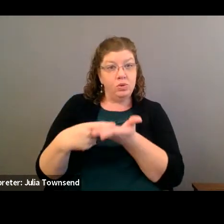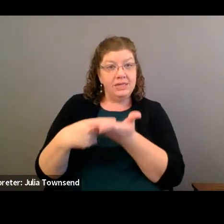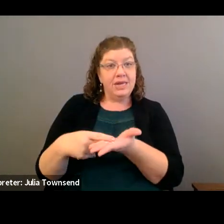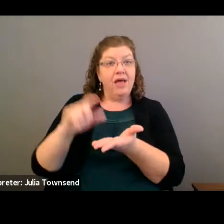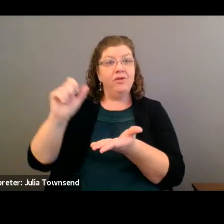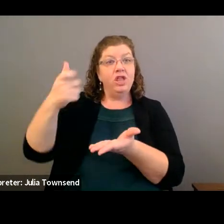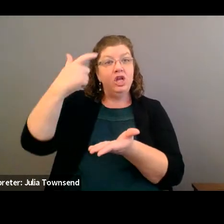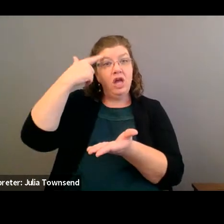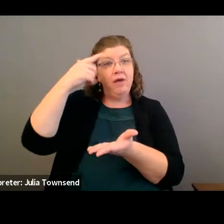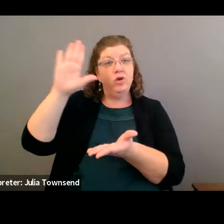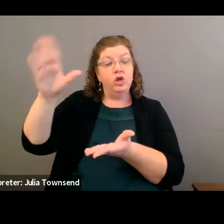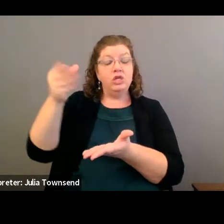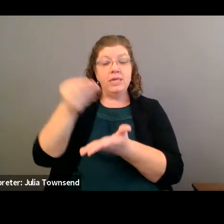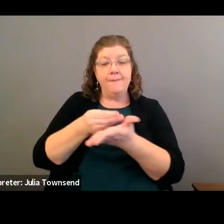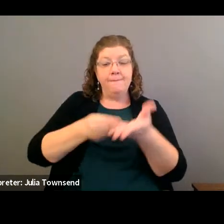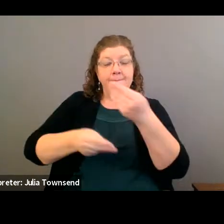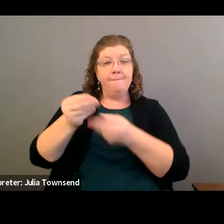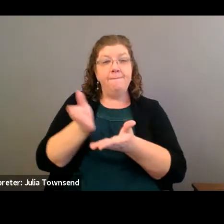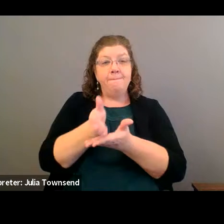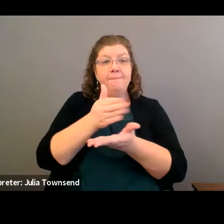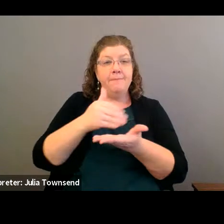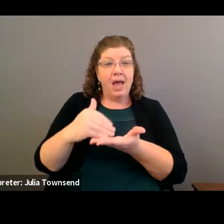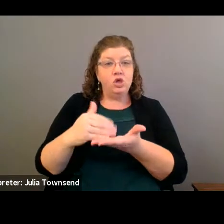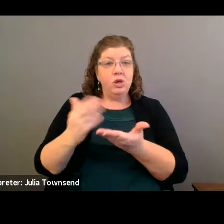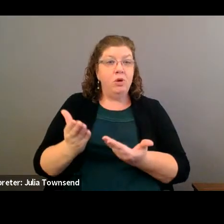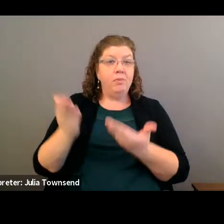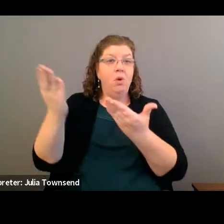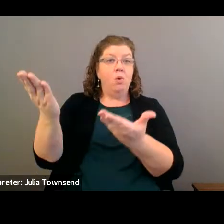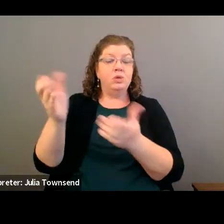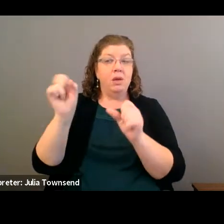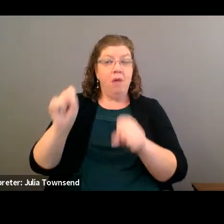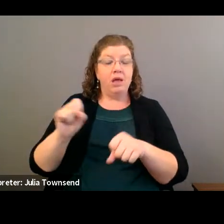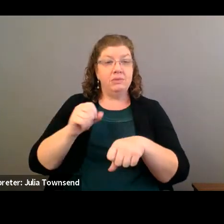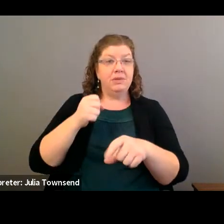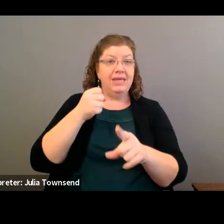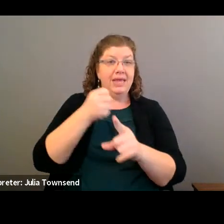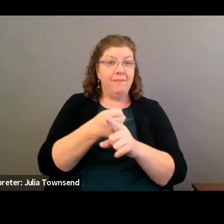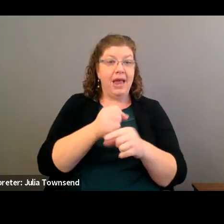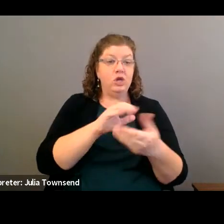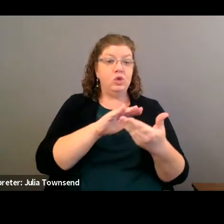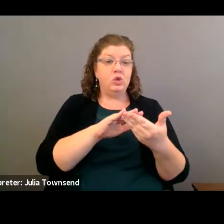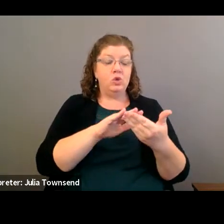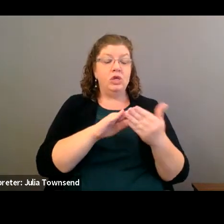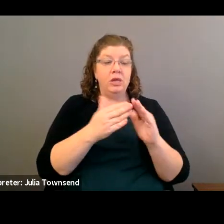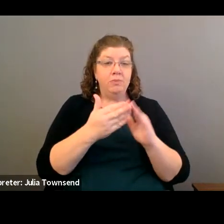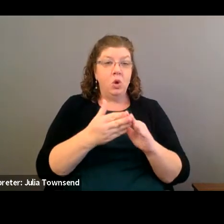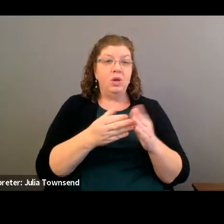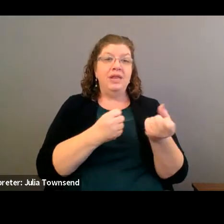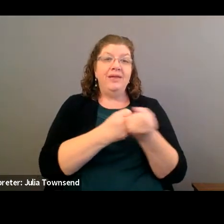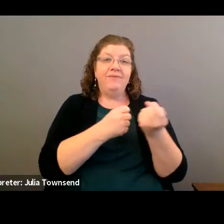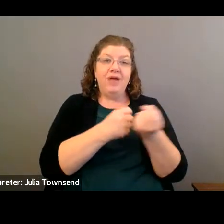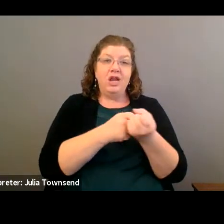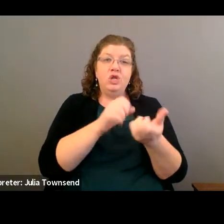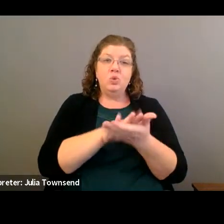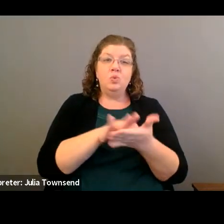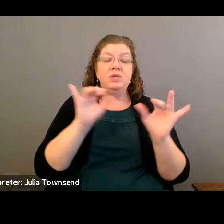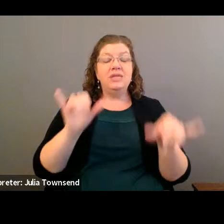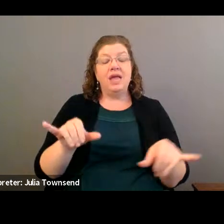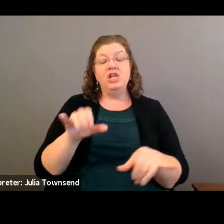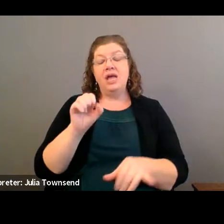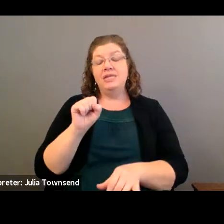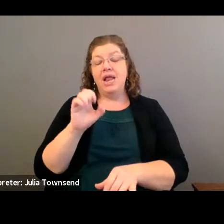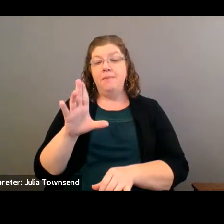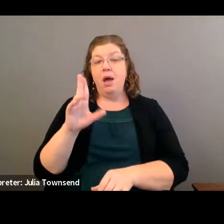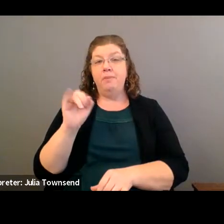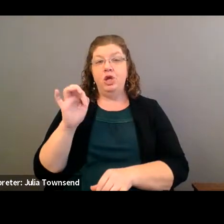governor's budget proposal and its possible impacts to community-funded schools such as Santa Barbara Unified. We